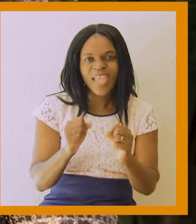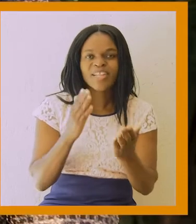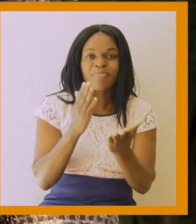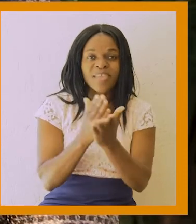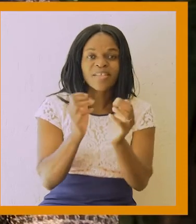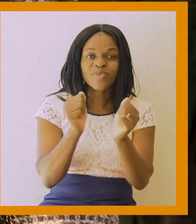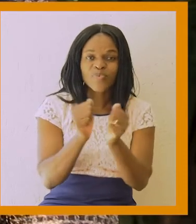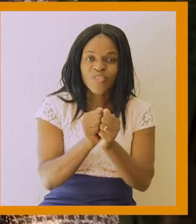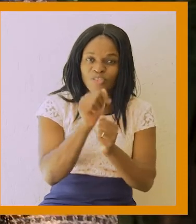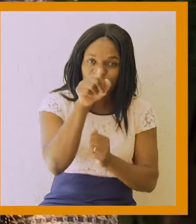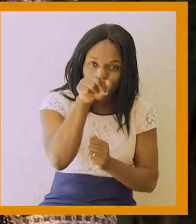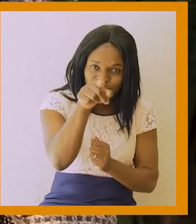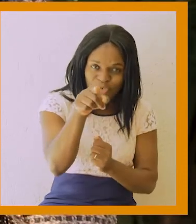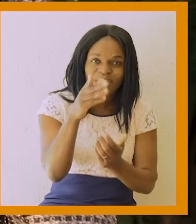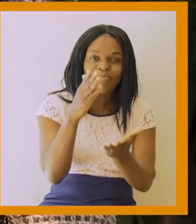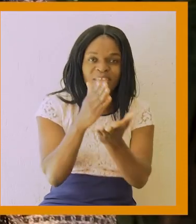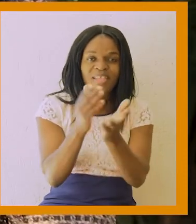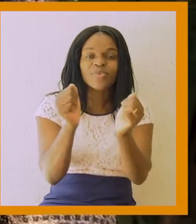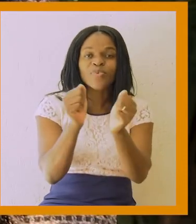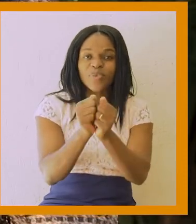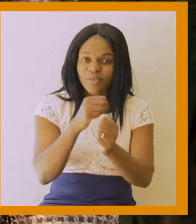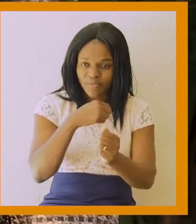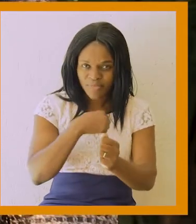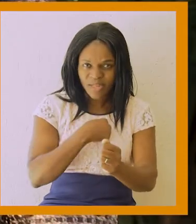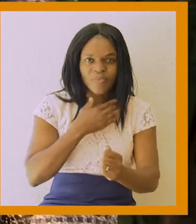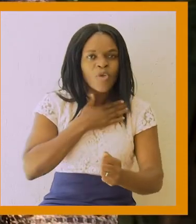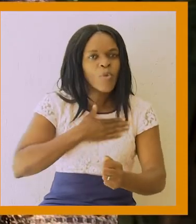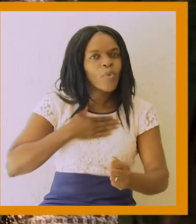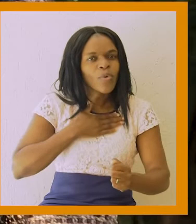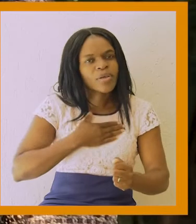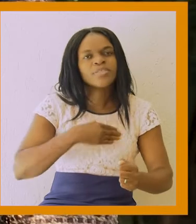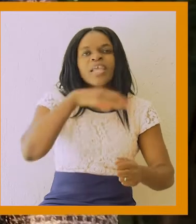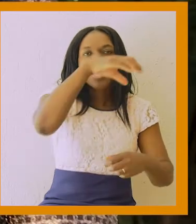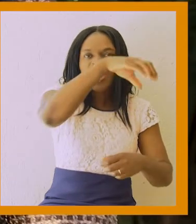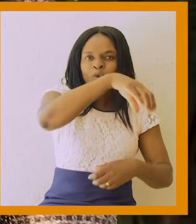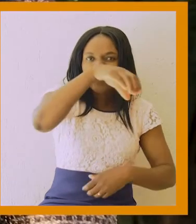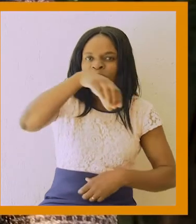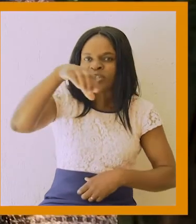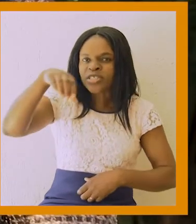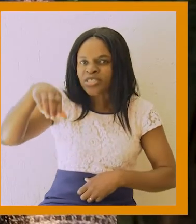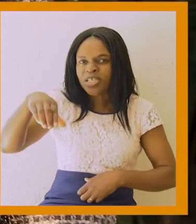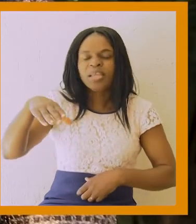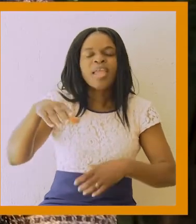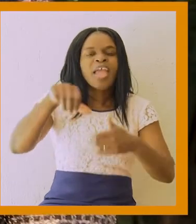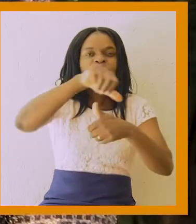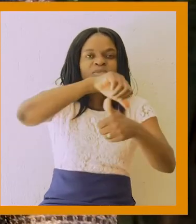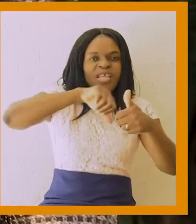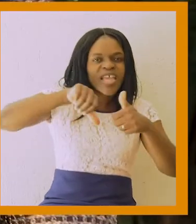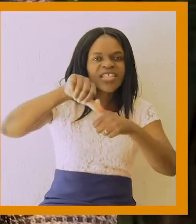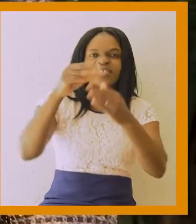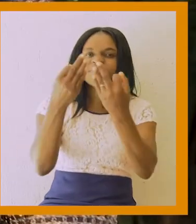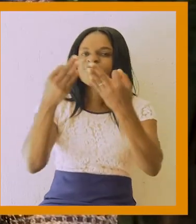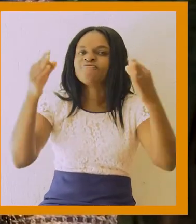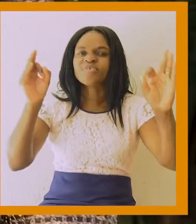action there. It begins with you, it begins with me. What we need is to have a community, a society, a